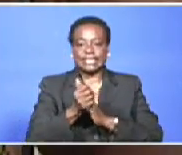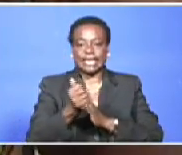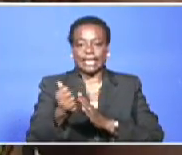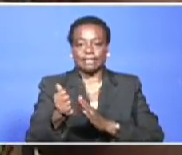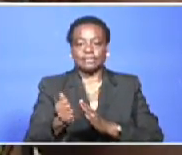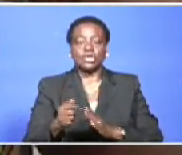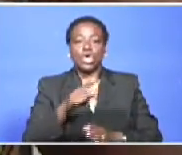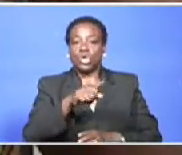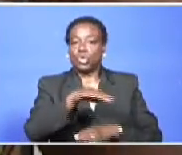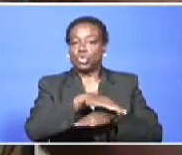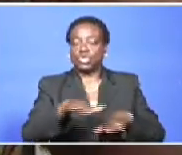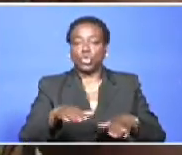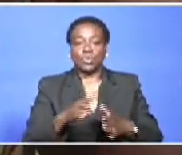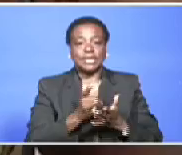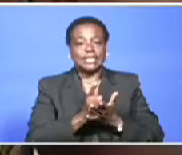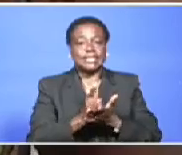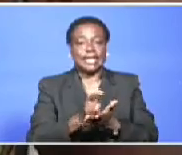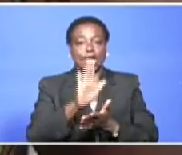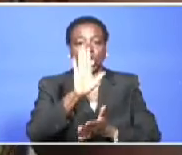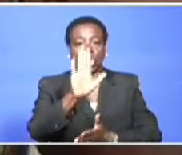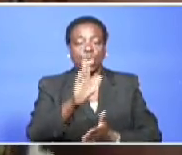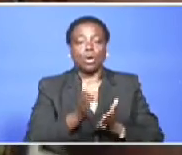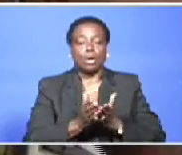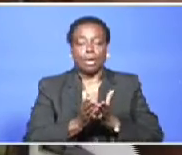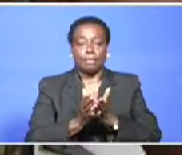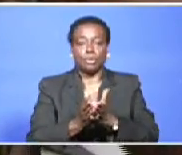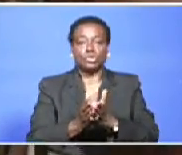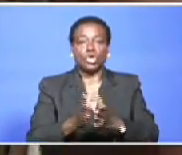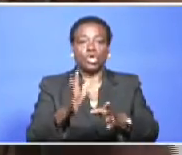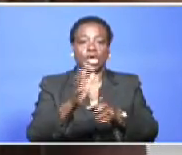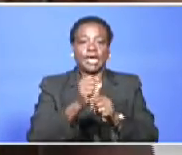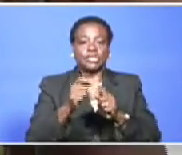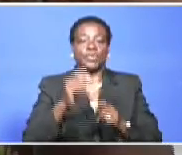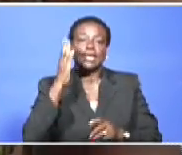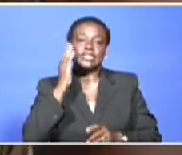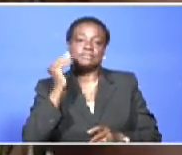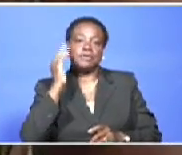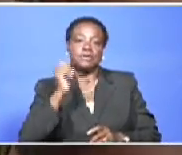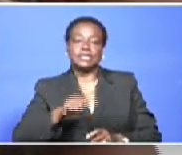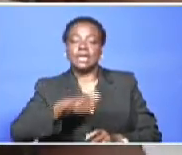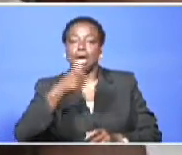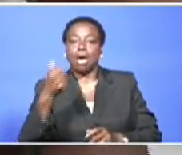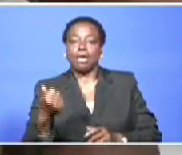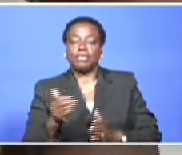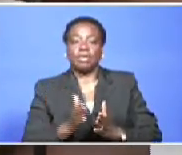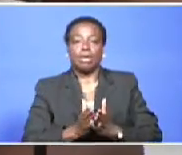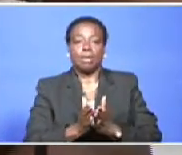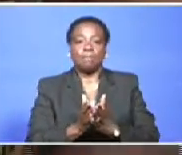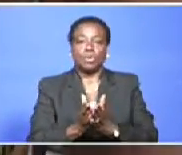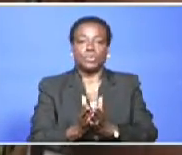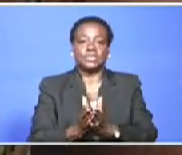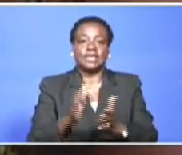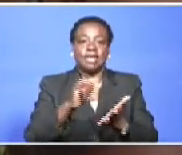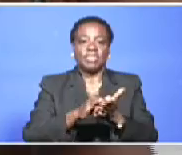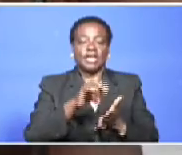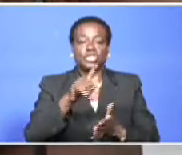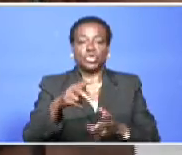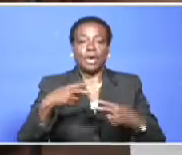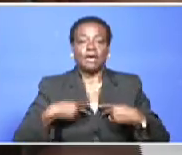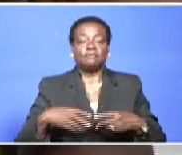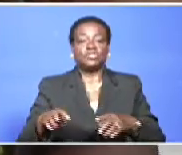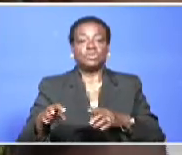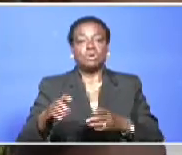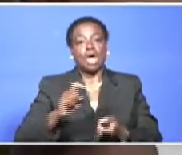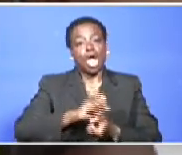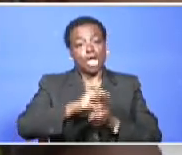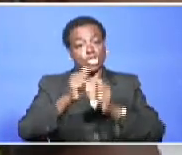mostly common with, but you get the experience of the boats that you tend to have to do different